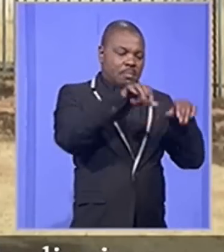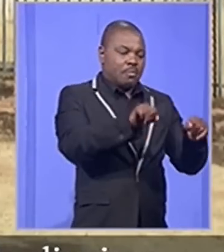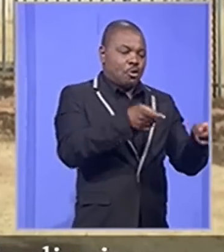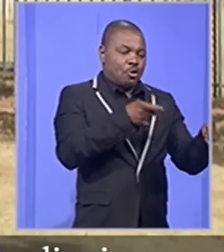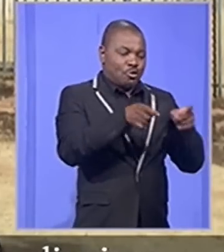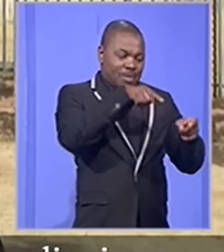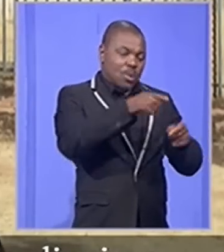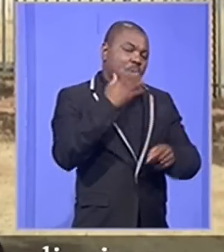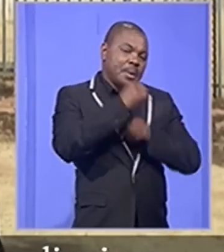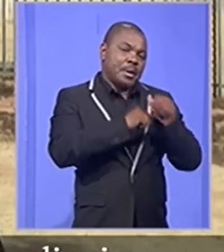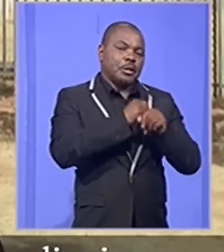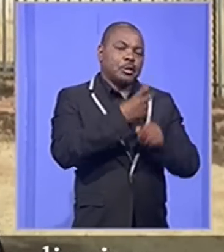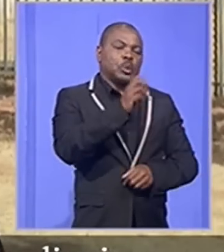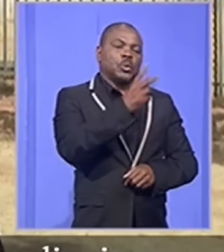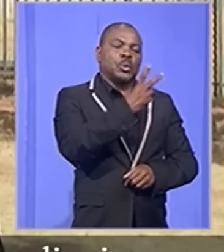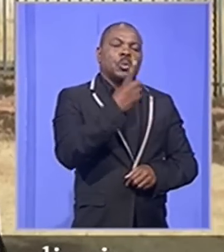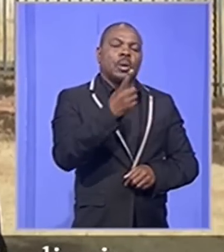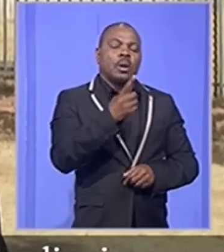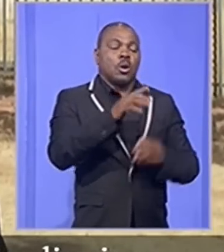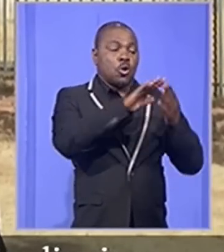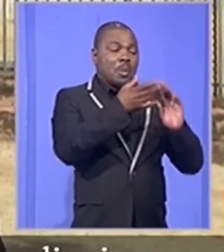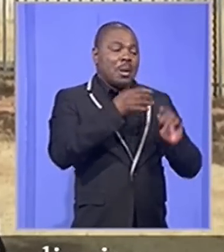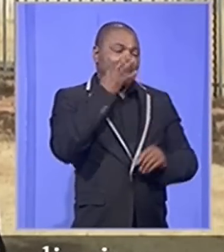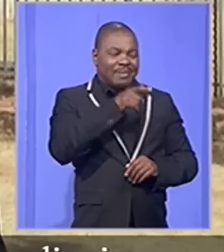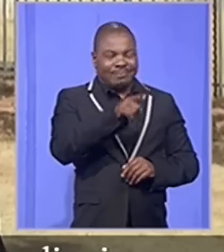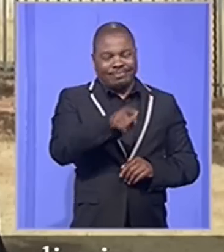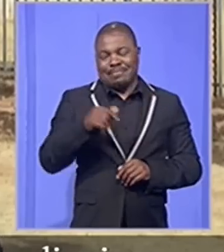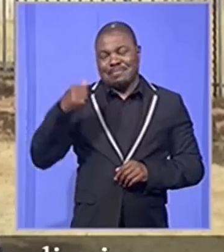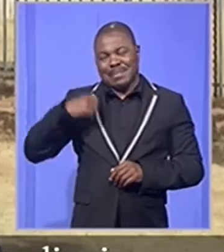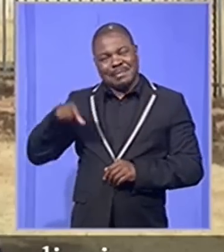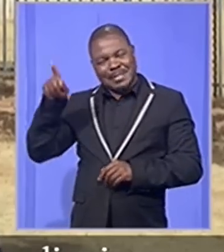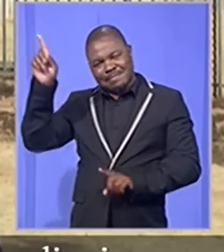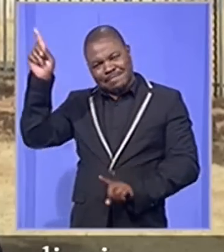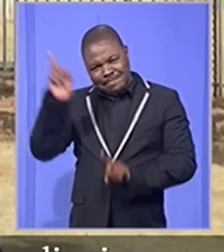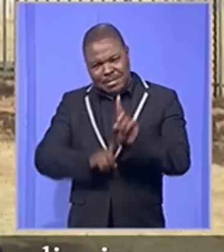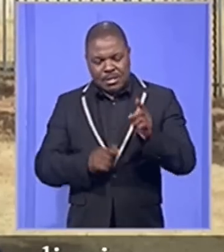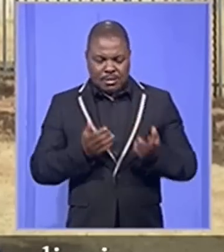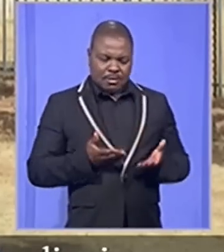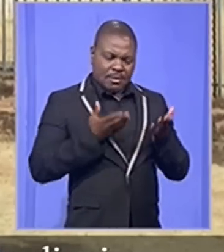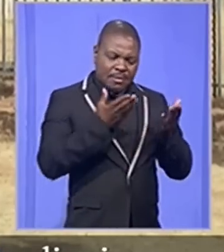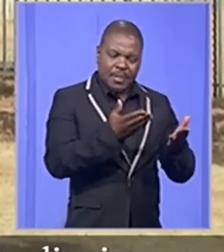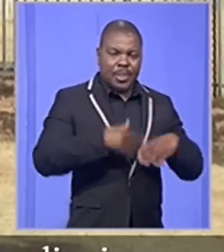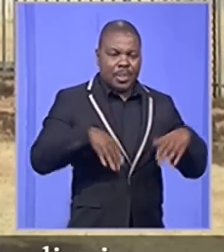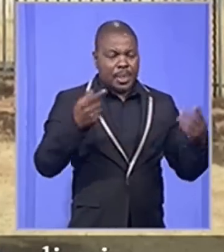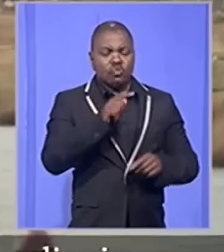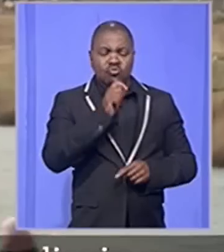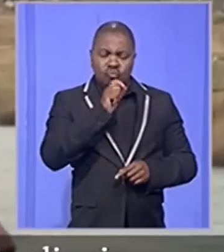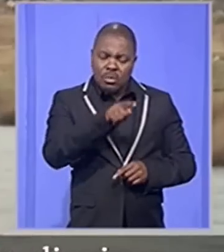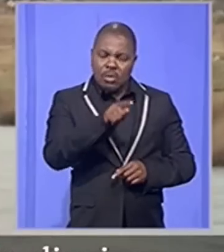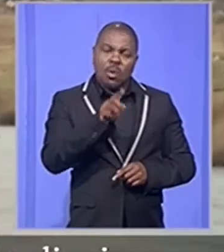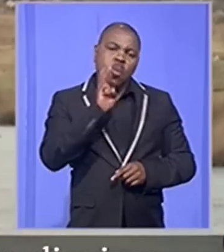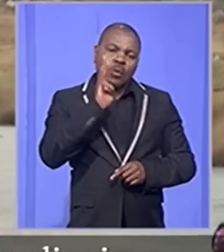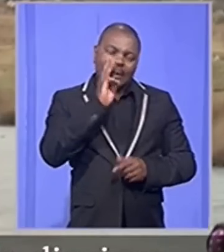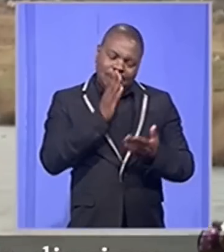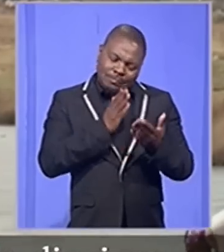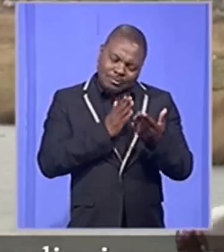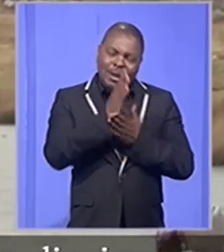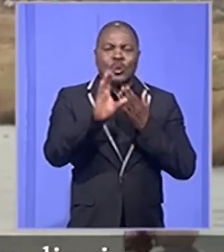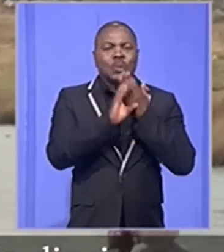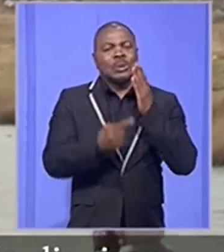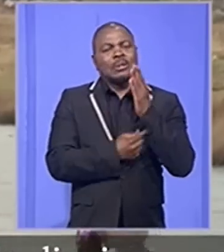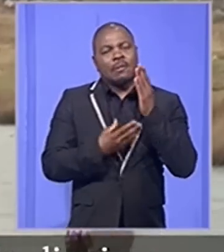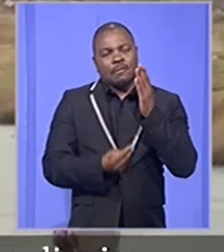2021. Fela baagi ba re masepala o retelelwa ke go ba tlamela ka metsi e leng tshwanelo ya bona ya molaotheo. Ditshwanelo tsa batho ga